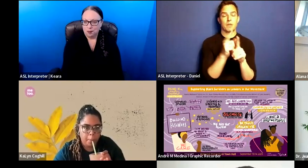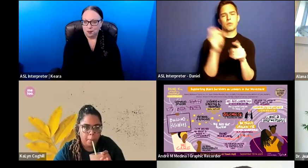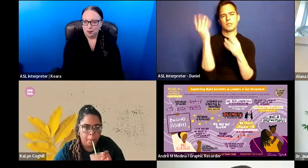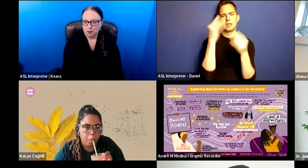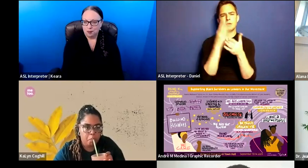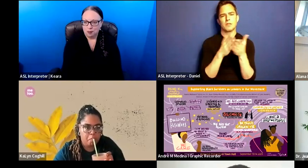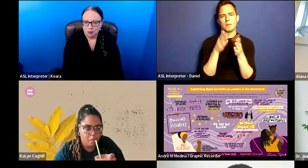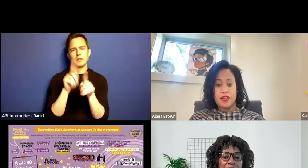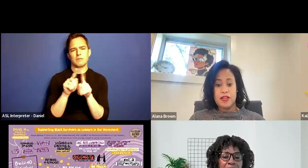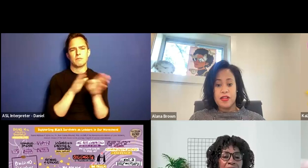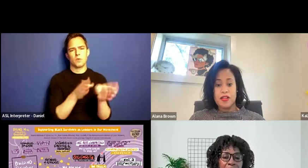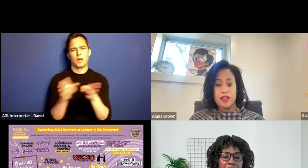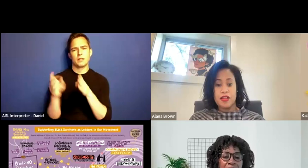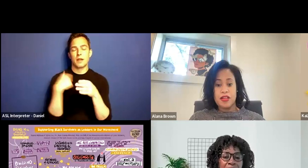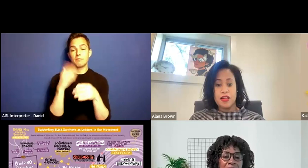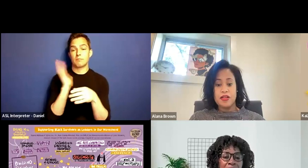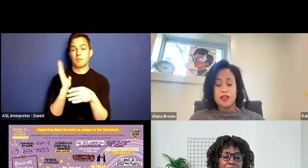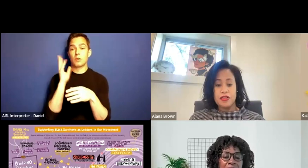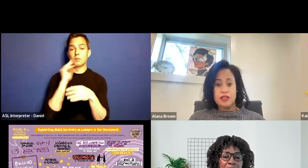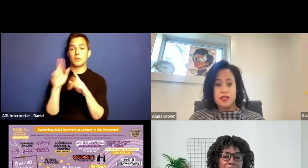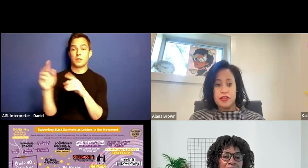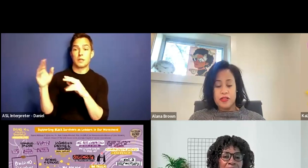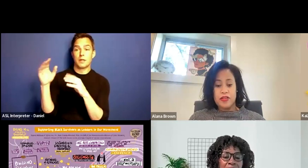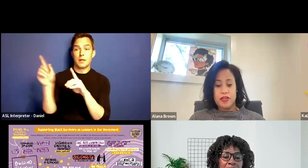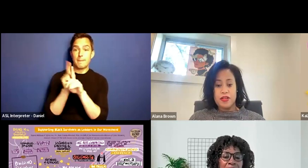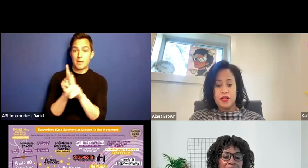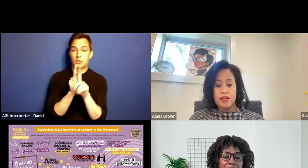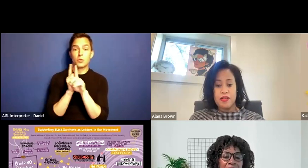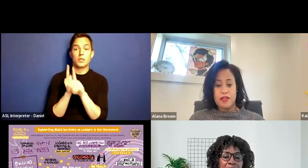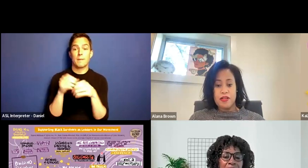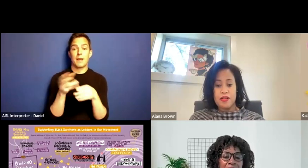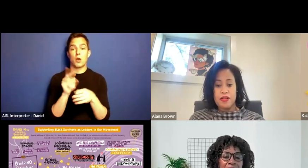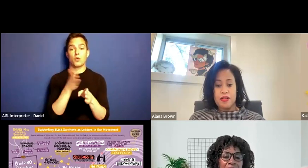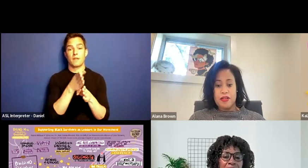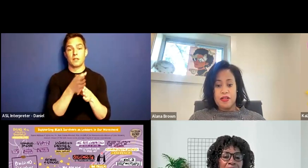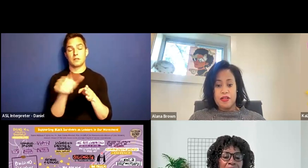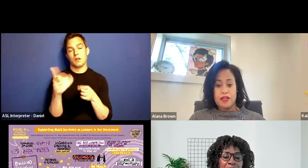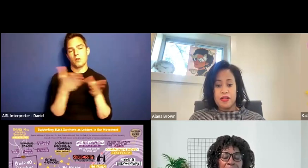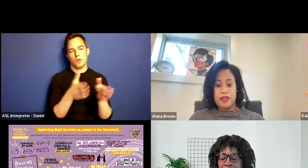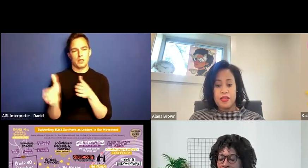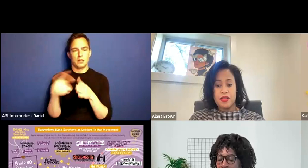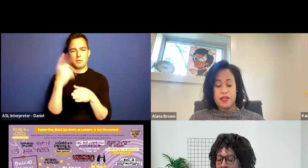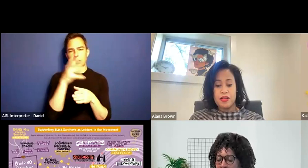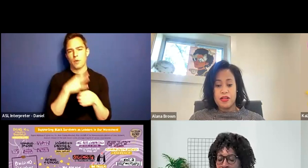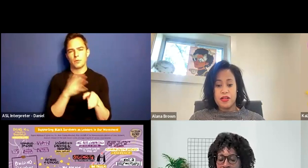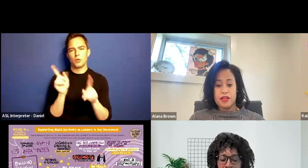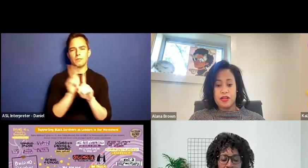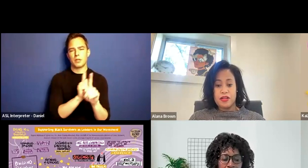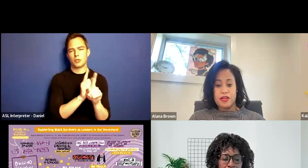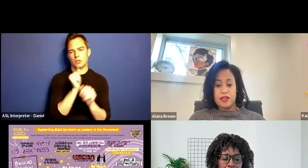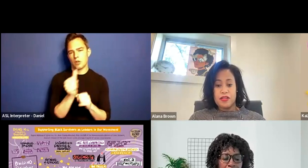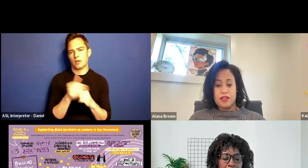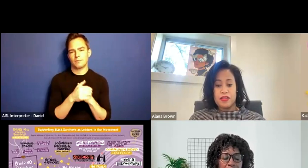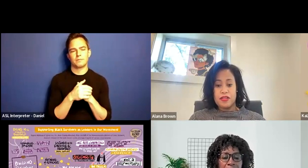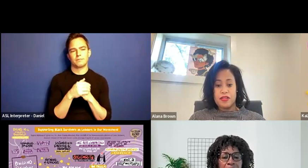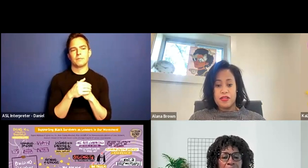ways in which I had or had not been mentored in my own career in the field, and some of the other ways I've seen Black women either be mentored or not,